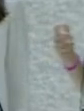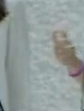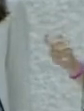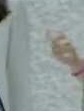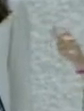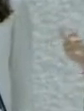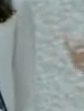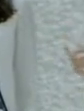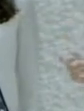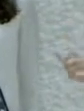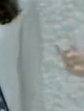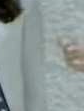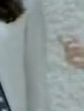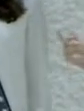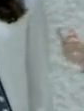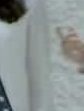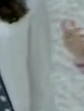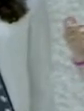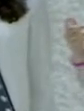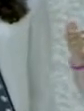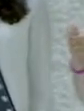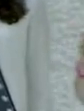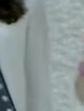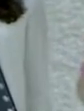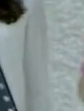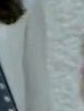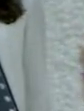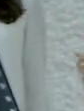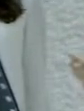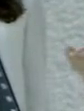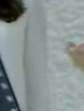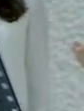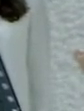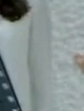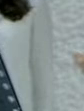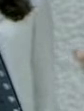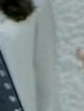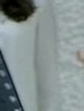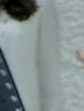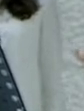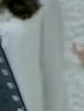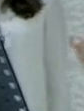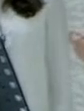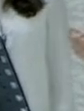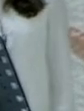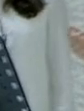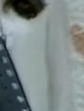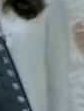Vous asseyez, s'il vous plaît, vous entrez.